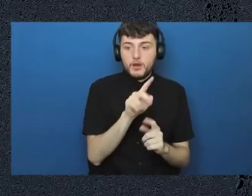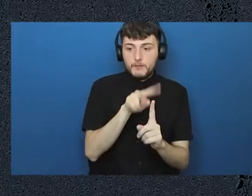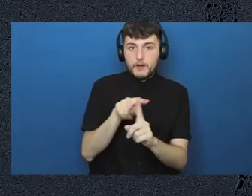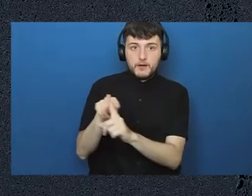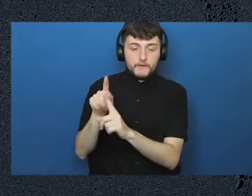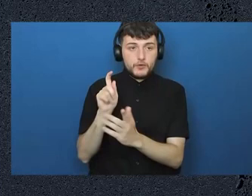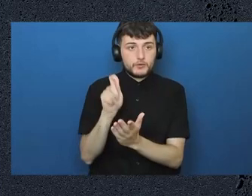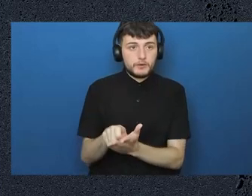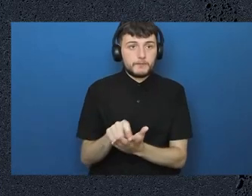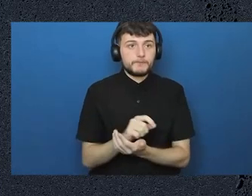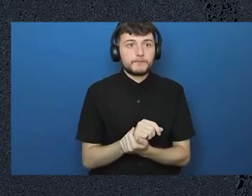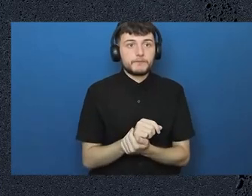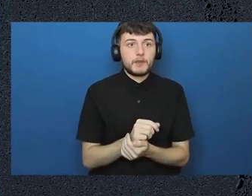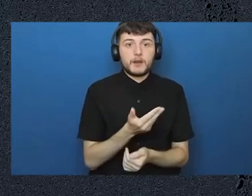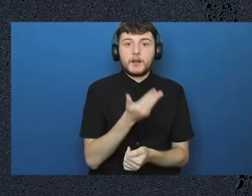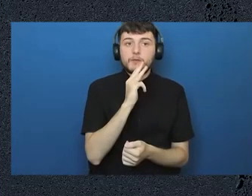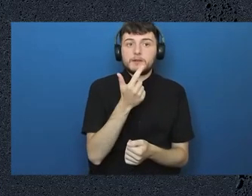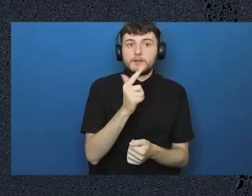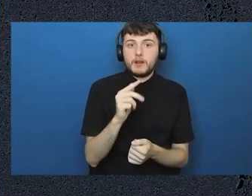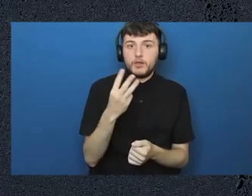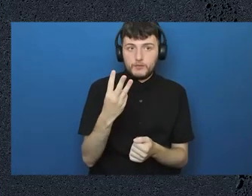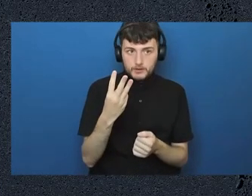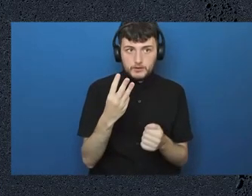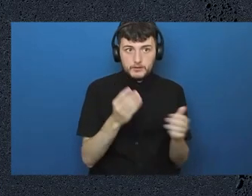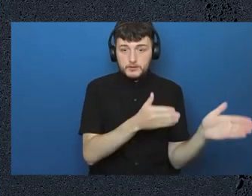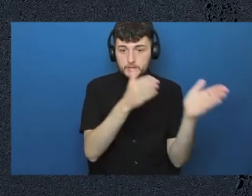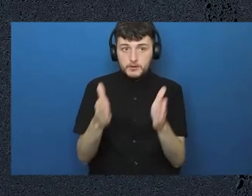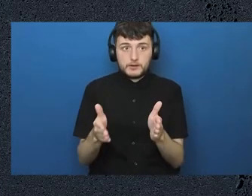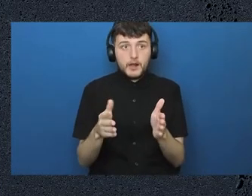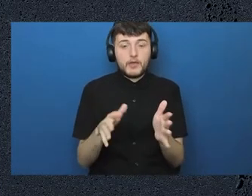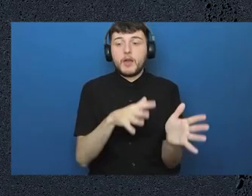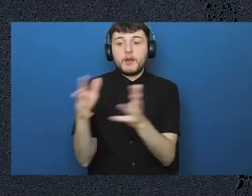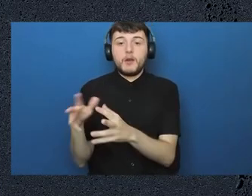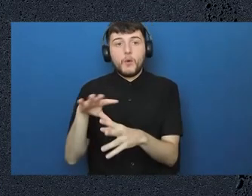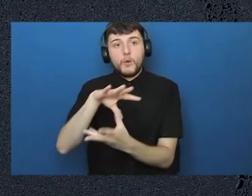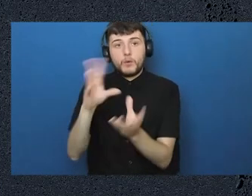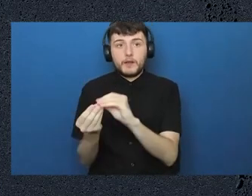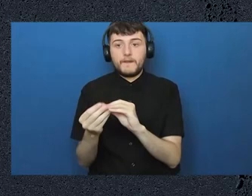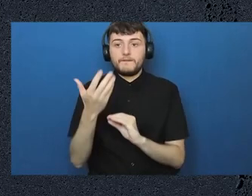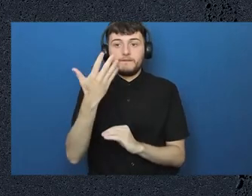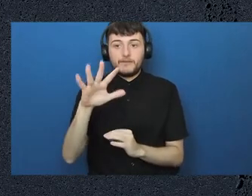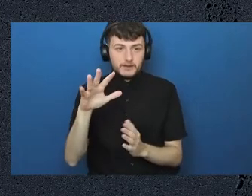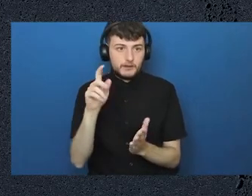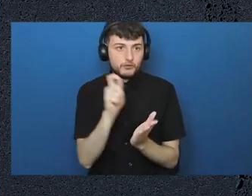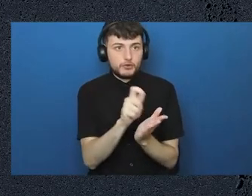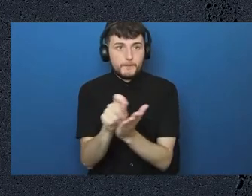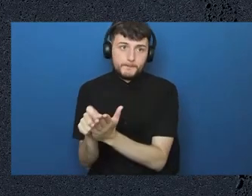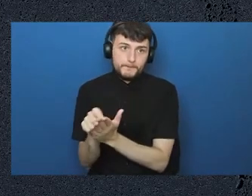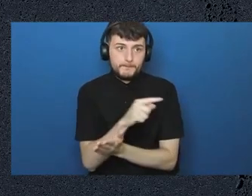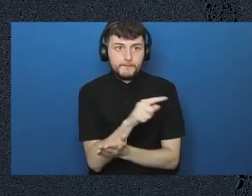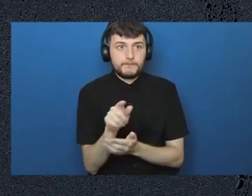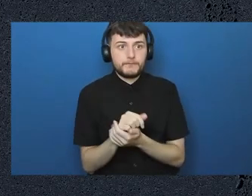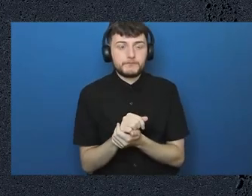973 went through, and we had 50 scholarships to give out. It was the most